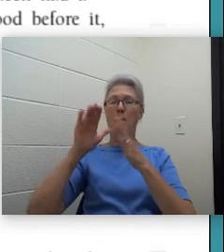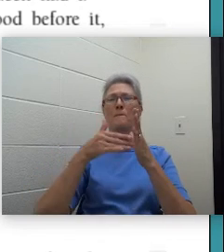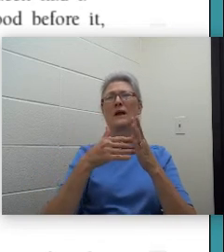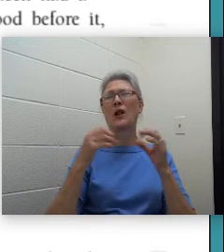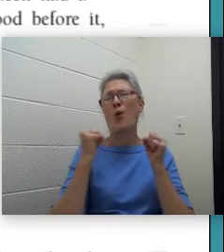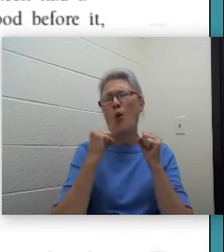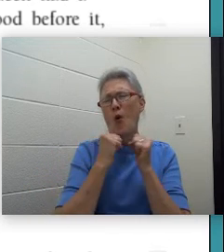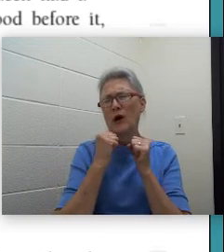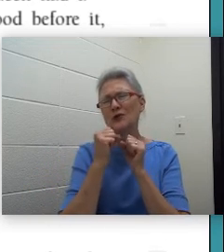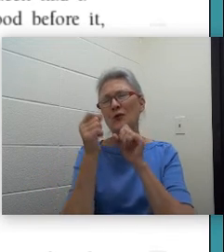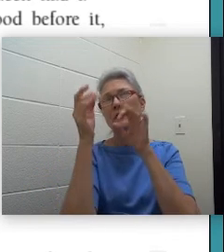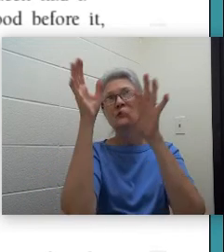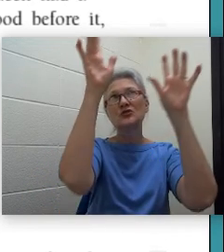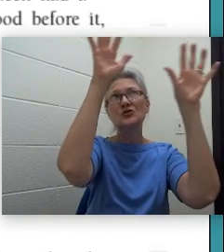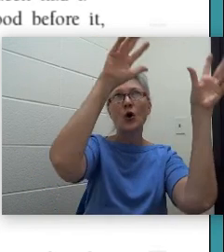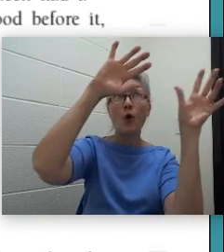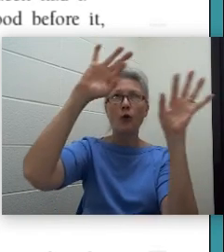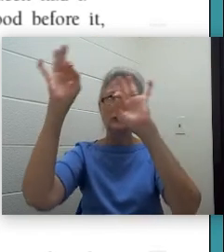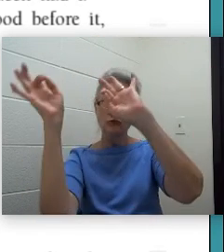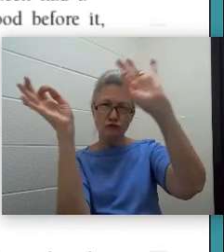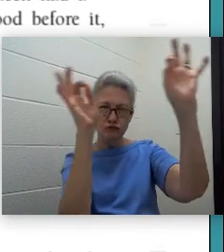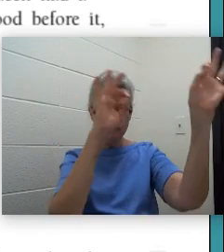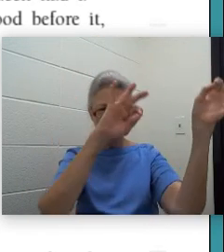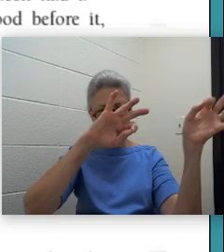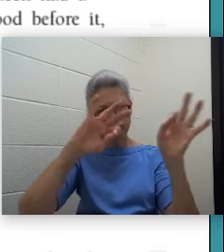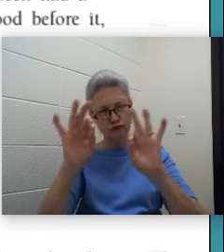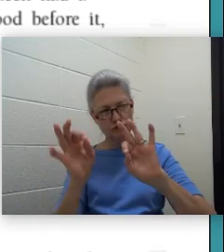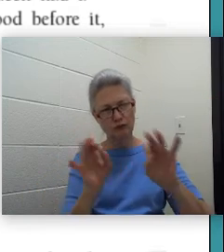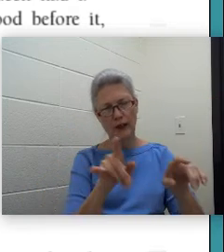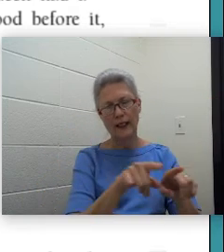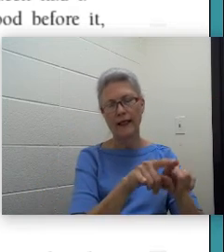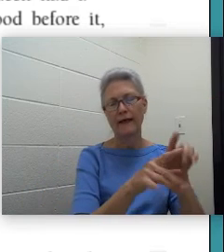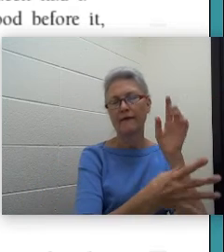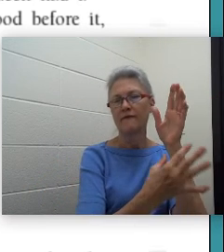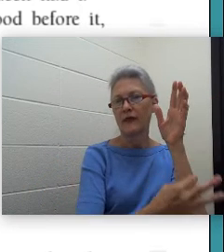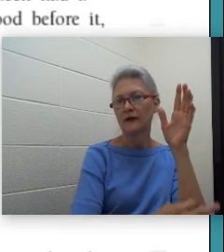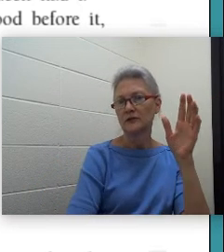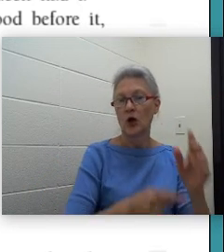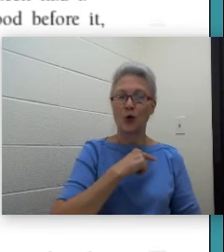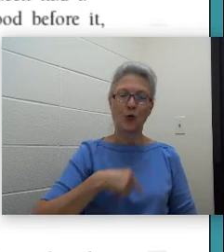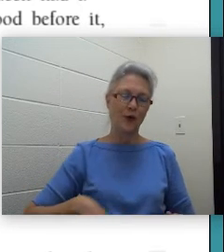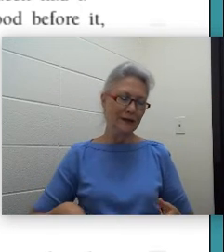were falling like feathers from heaven, a queen sat sewing at her